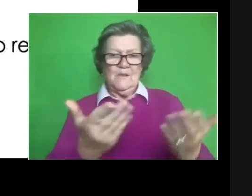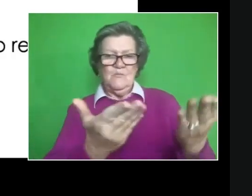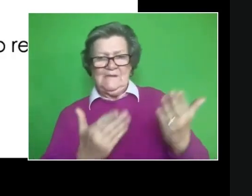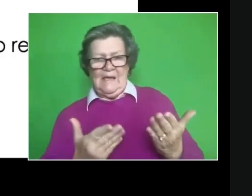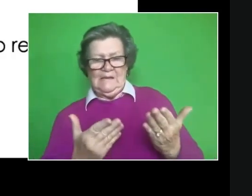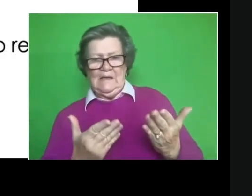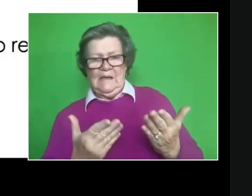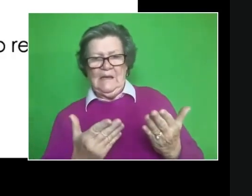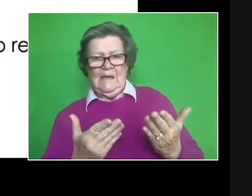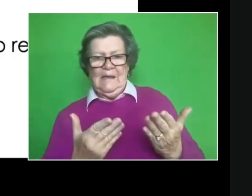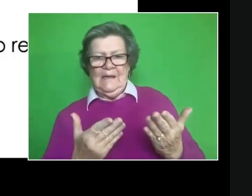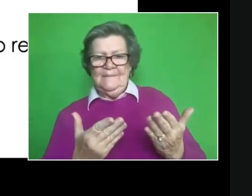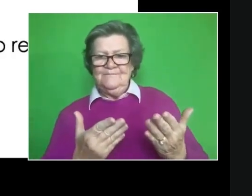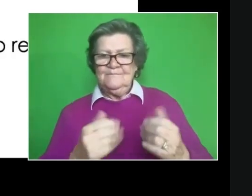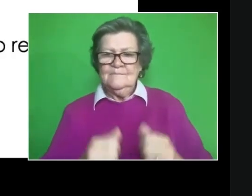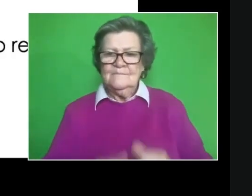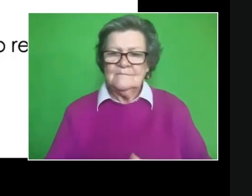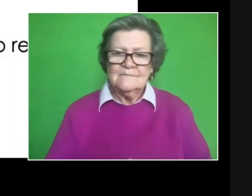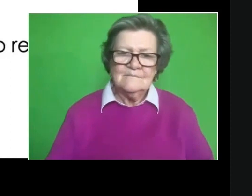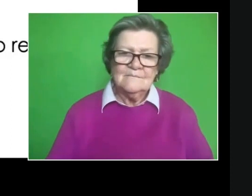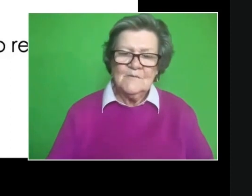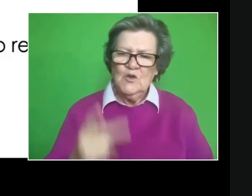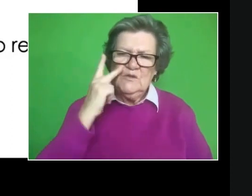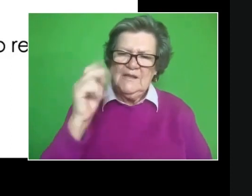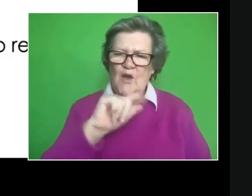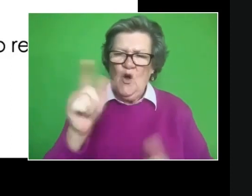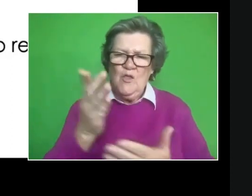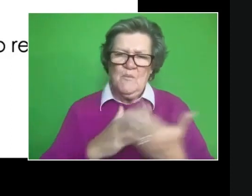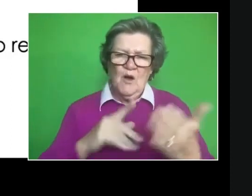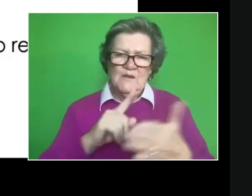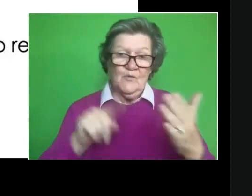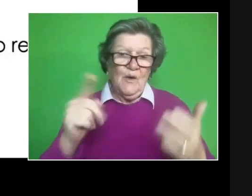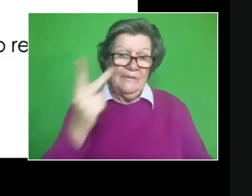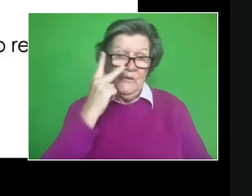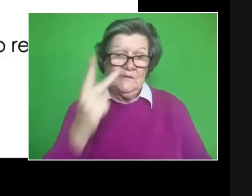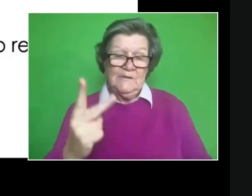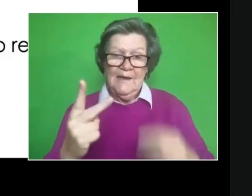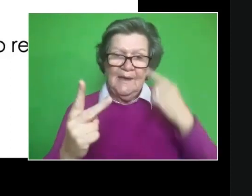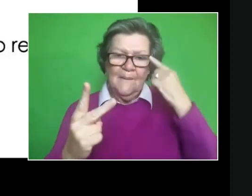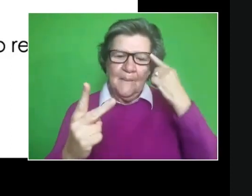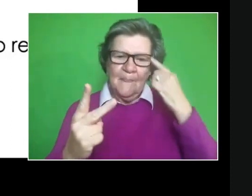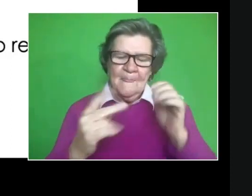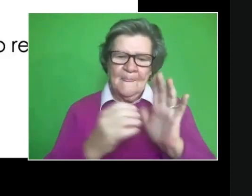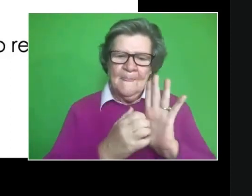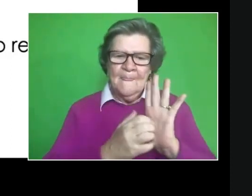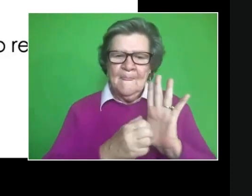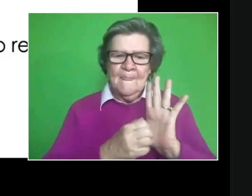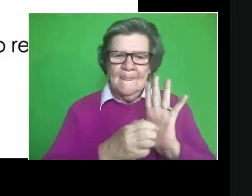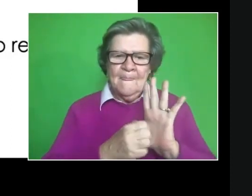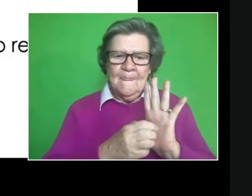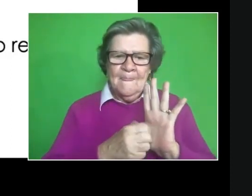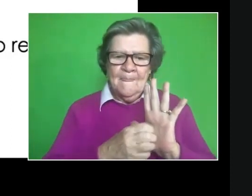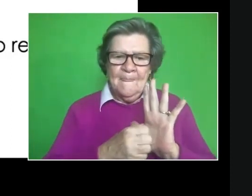behavioral component of their presentation. So we have it bolded here that it is really kind of focused on developing